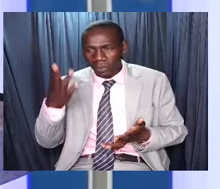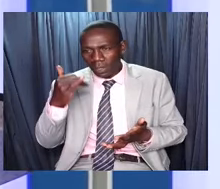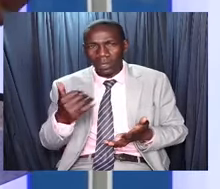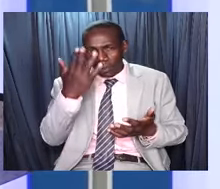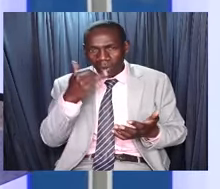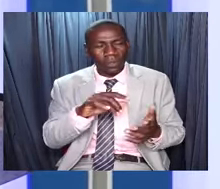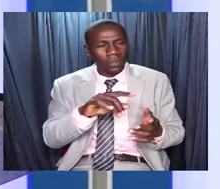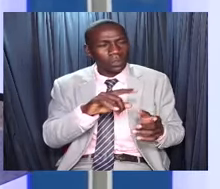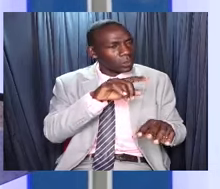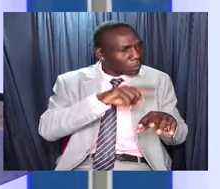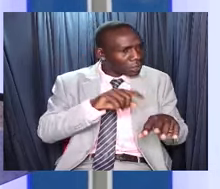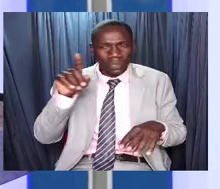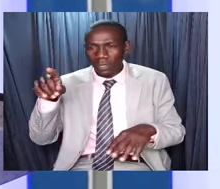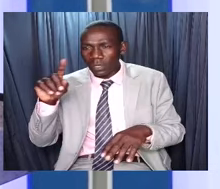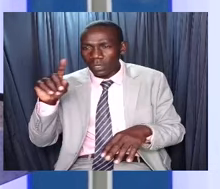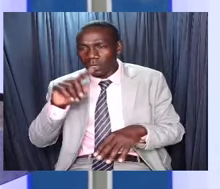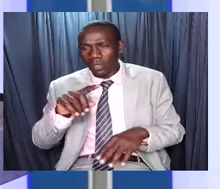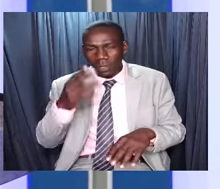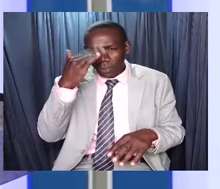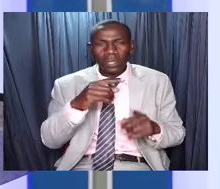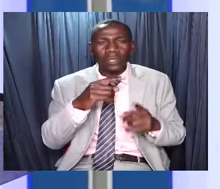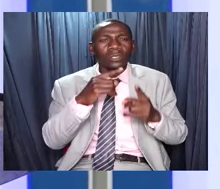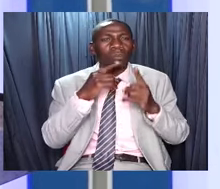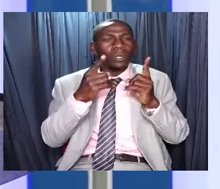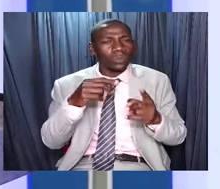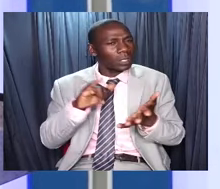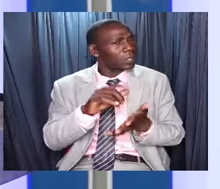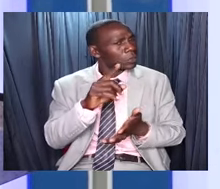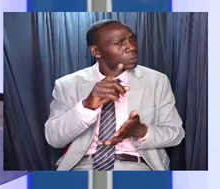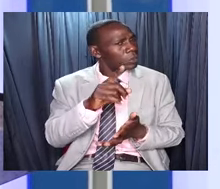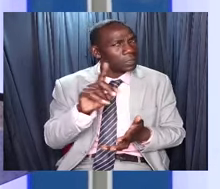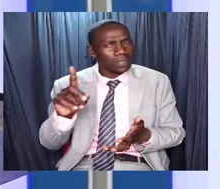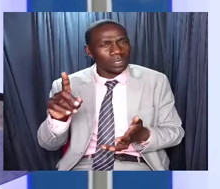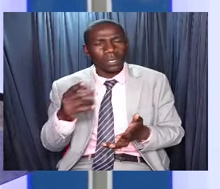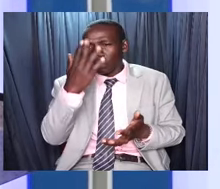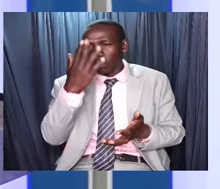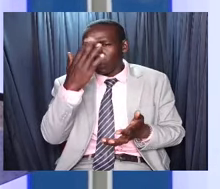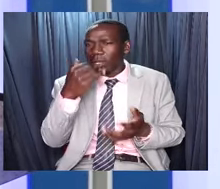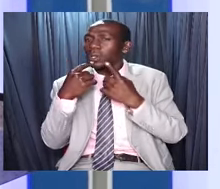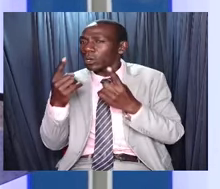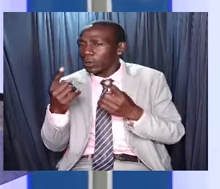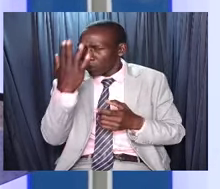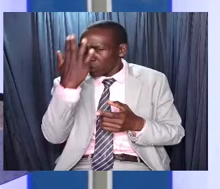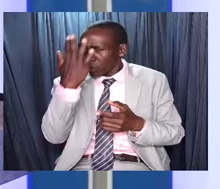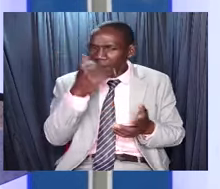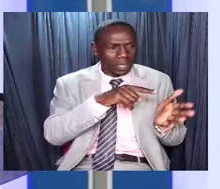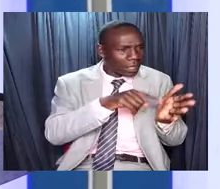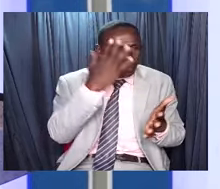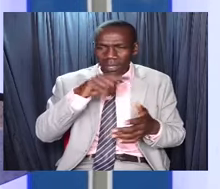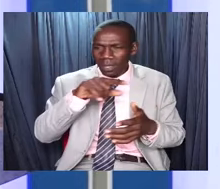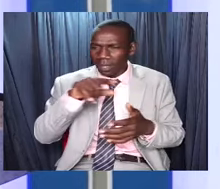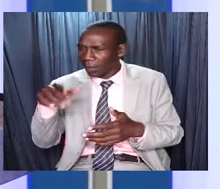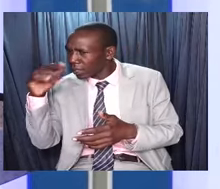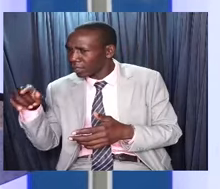to this? Why should I be mentioned this? Why should I be spoken of this? Mbona hapa? Why should